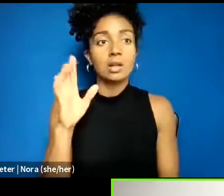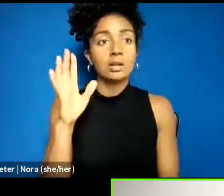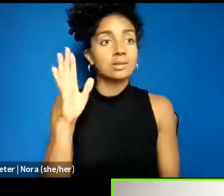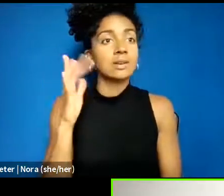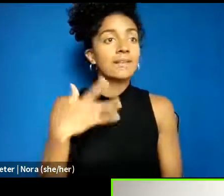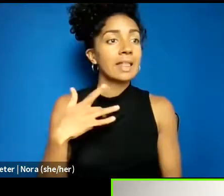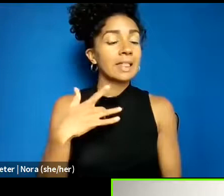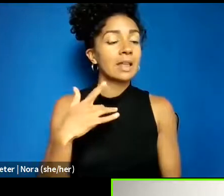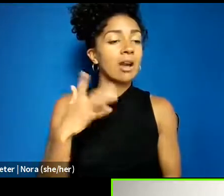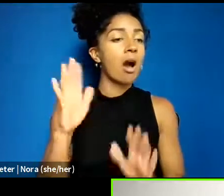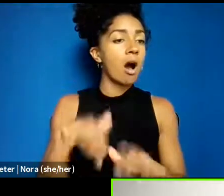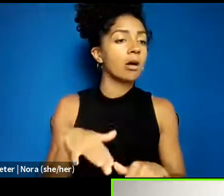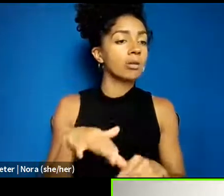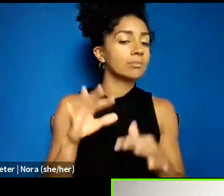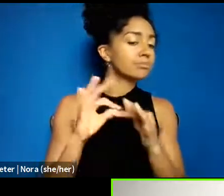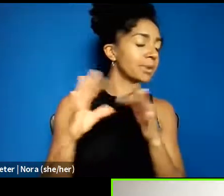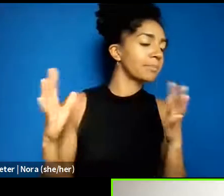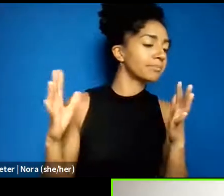ending.